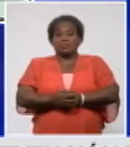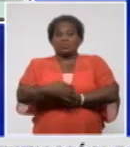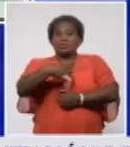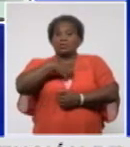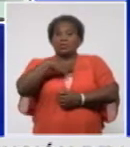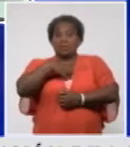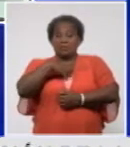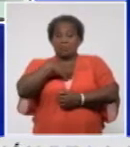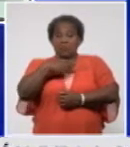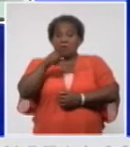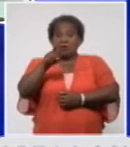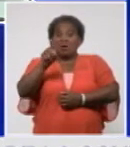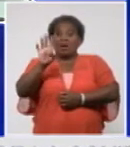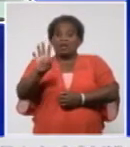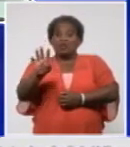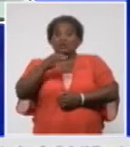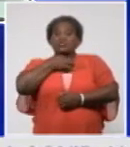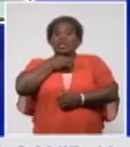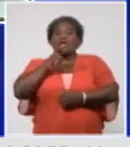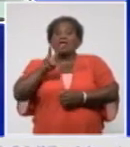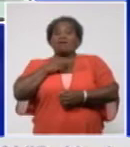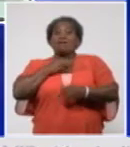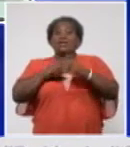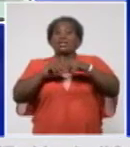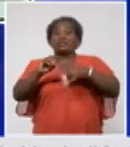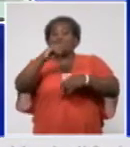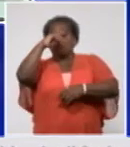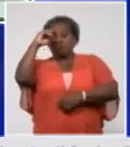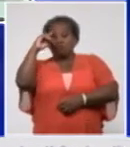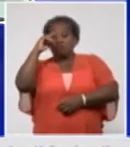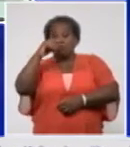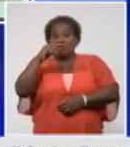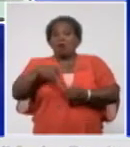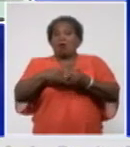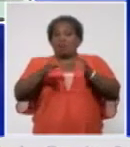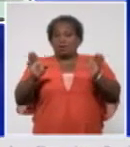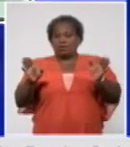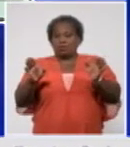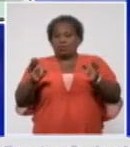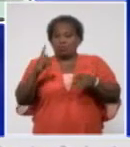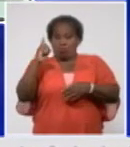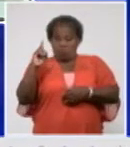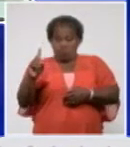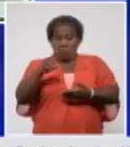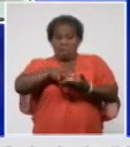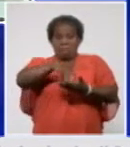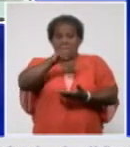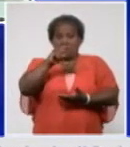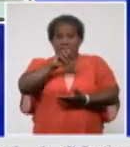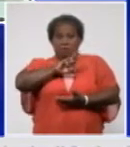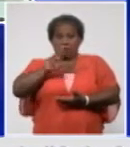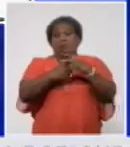4 in Arroyo Naranjo, 1 in Cerro, and 1 in Cotorro municipality.